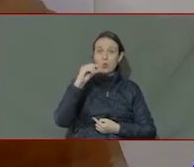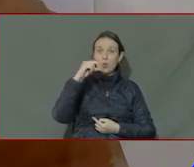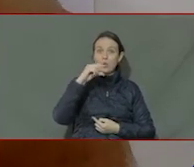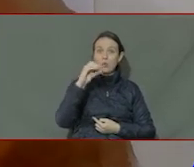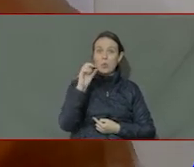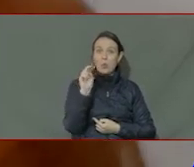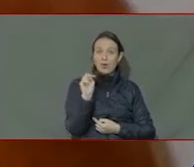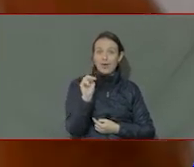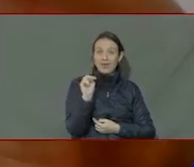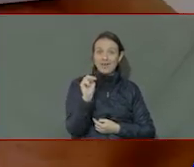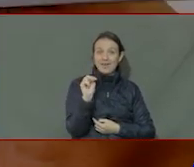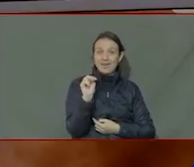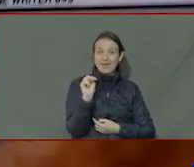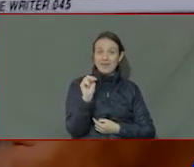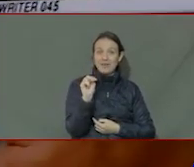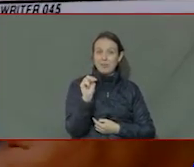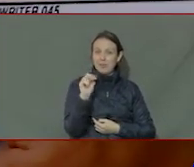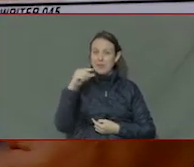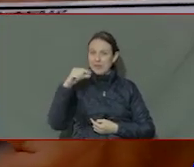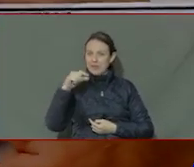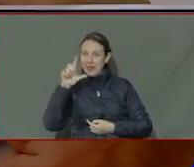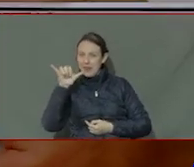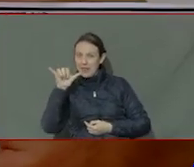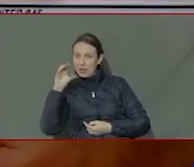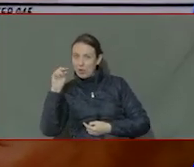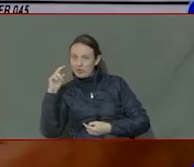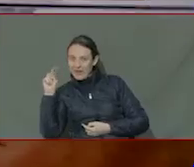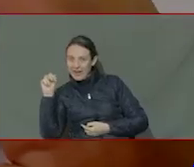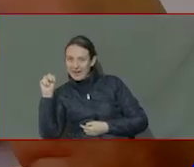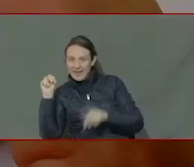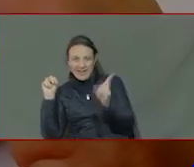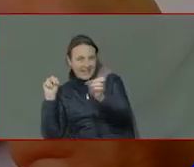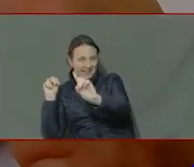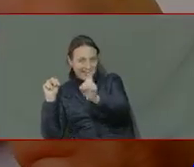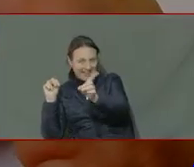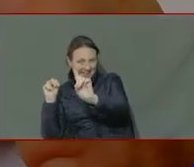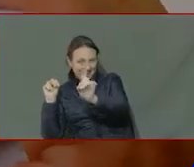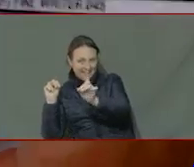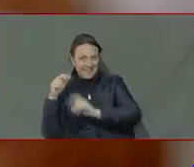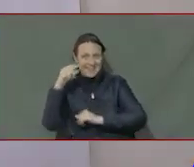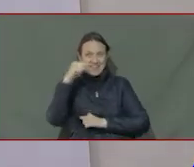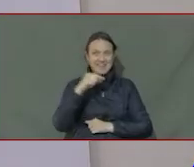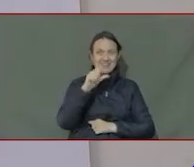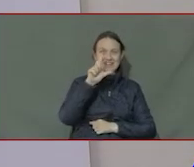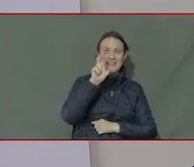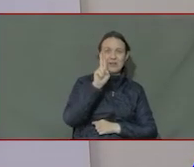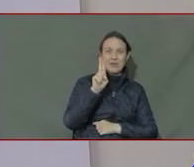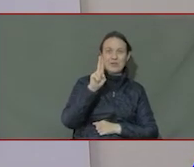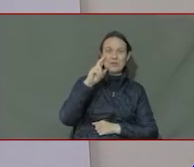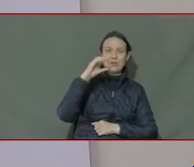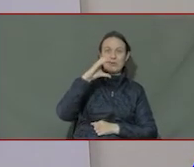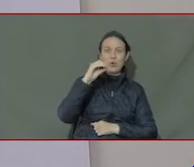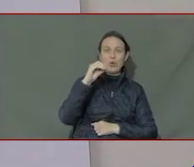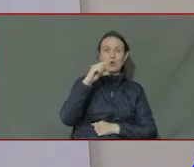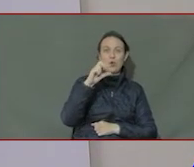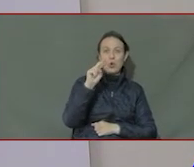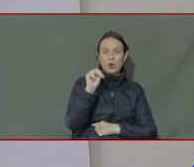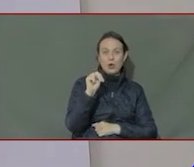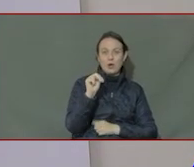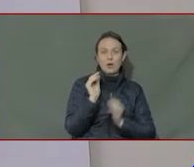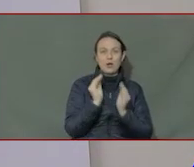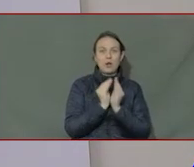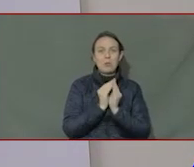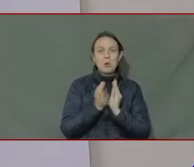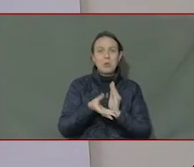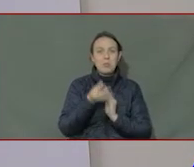Glucagon. Should I not have written glycogen? No, it's glucagon. So do you see you're scoring marks here at 1.5.3 as